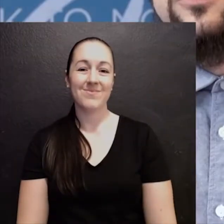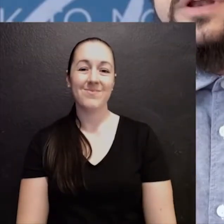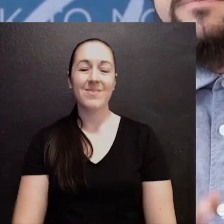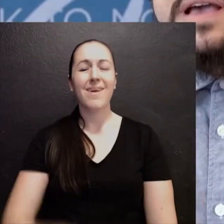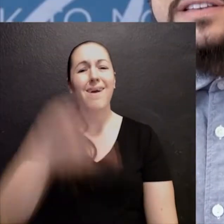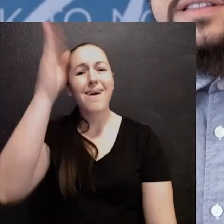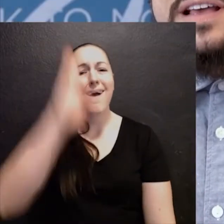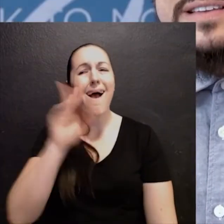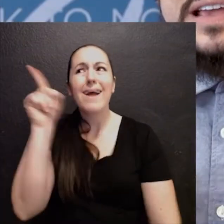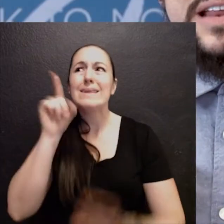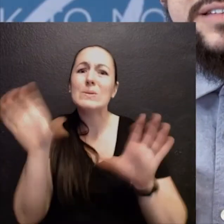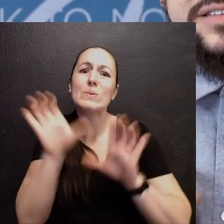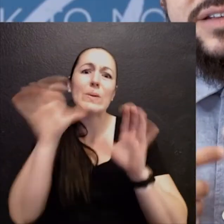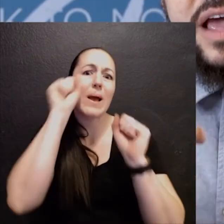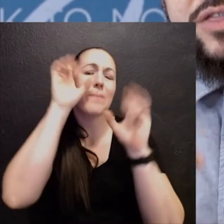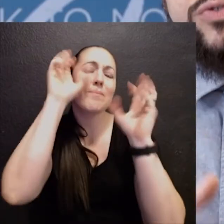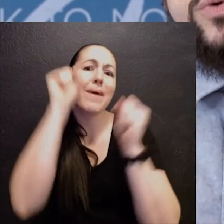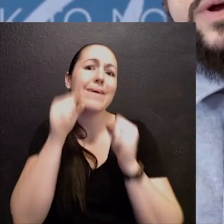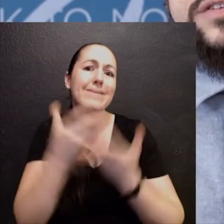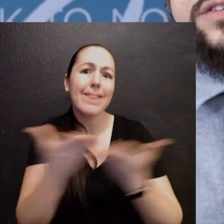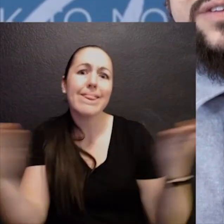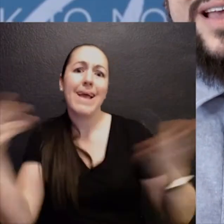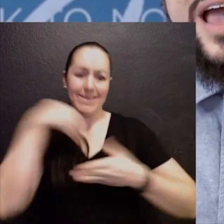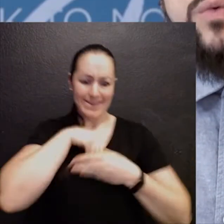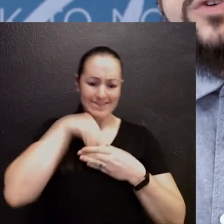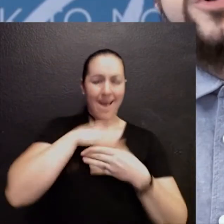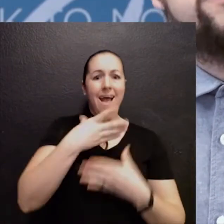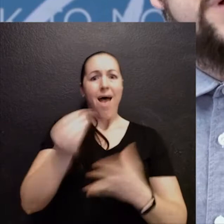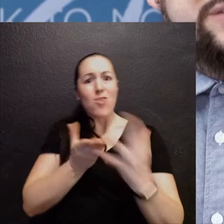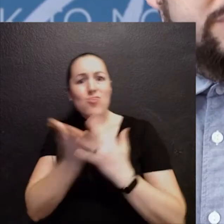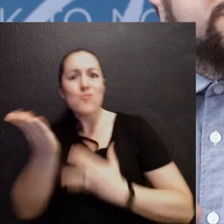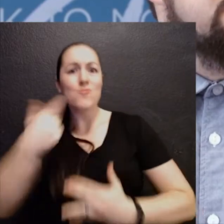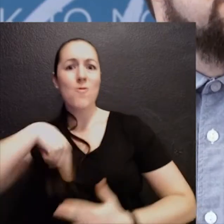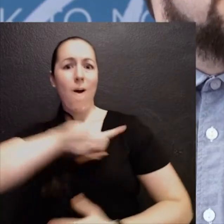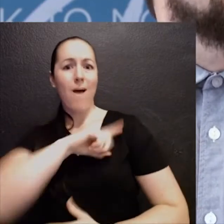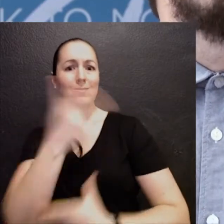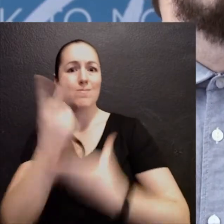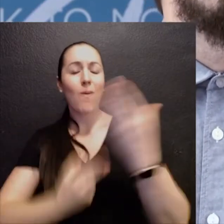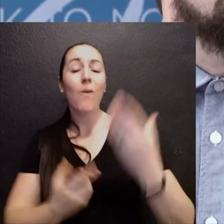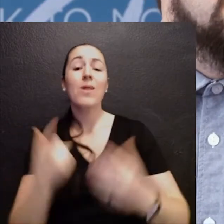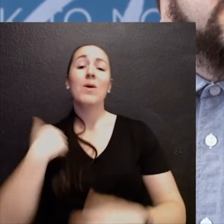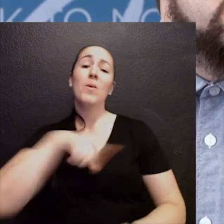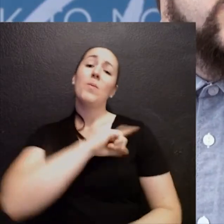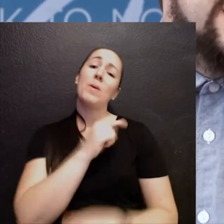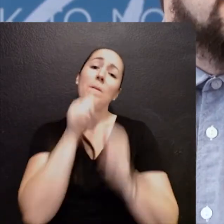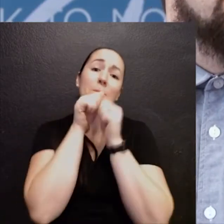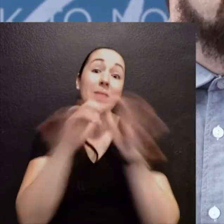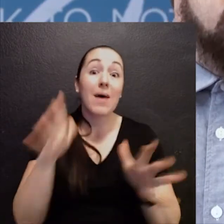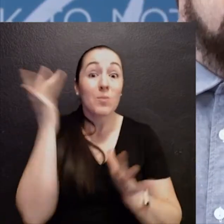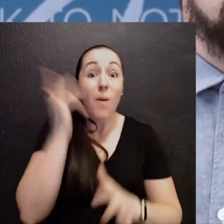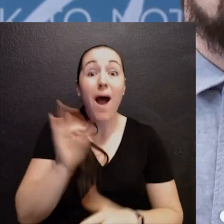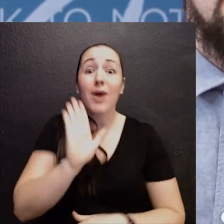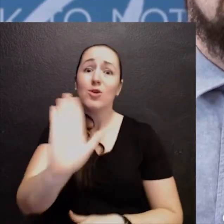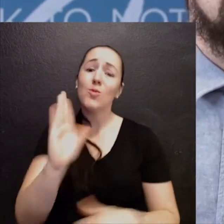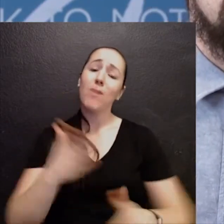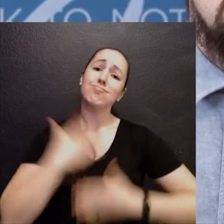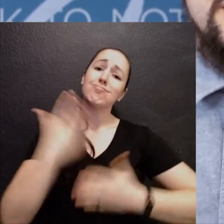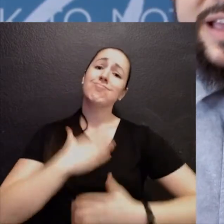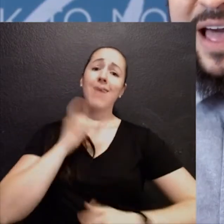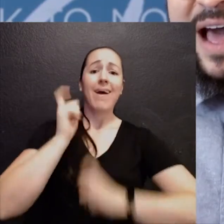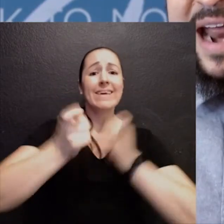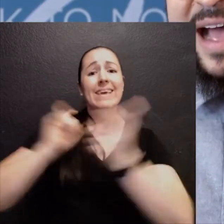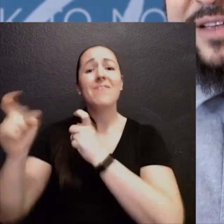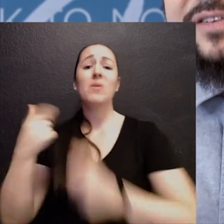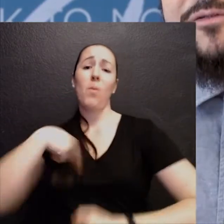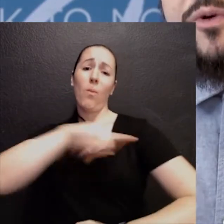God is doing amazing things in us and through us. And we're so blessed that with your cheerful and generous giving, we get to be a part of the plans